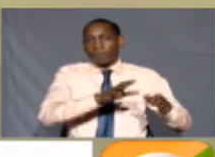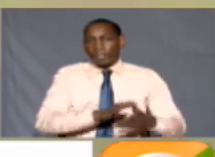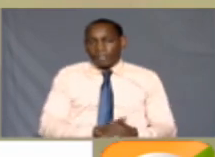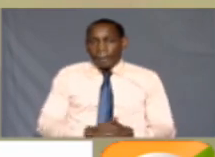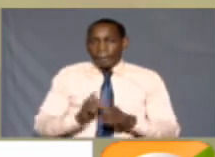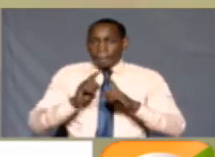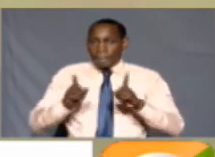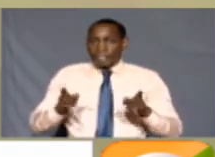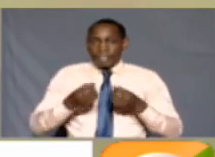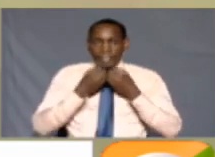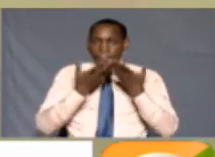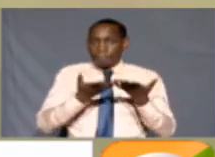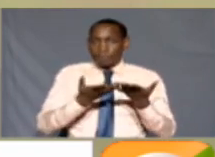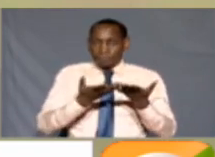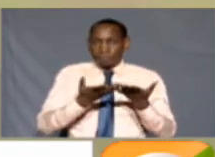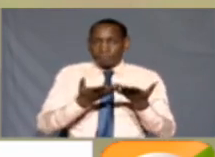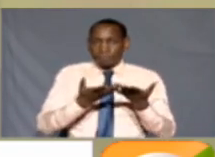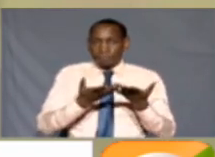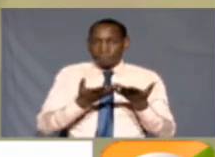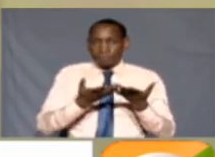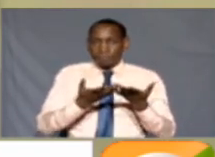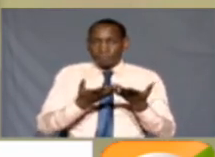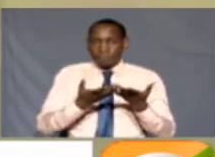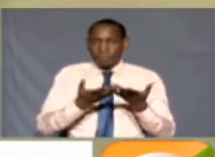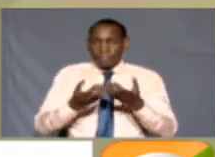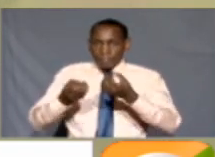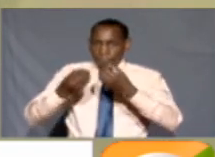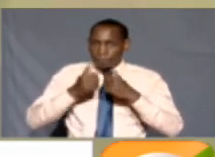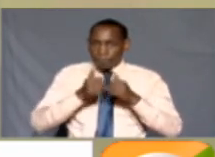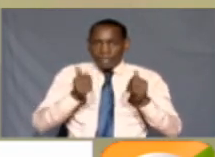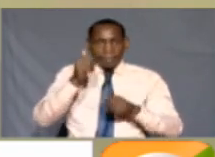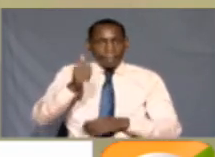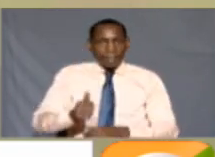that information has not been relayed properly.